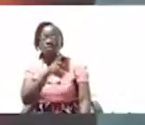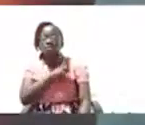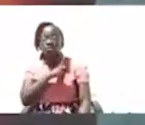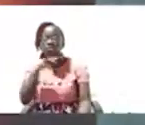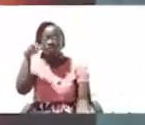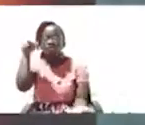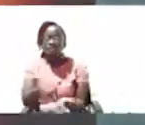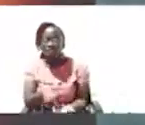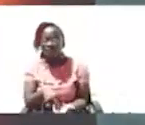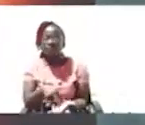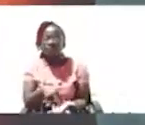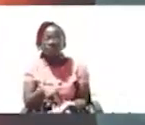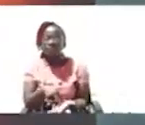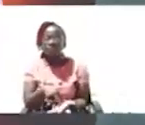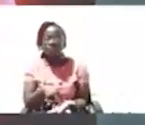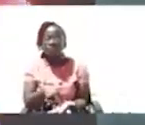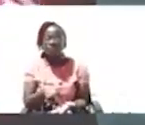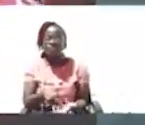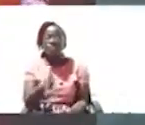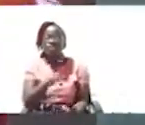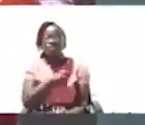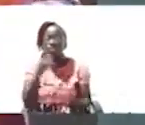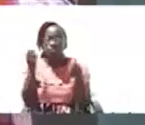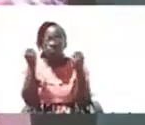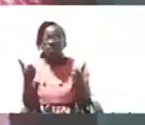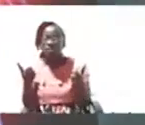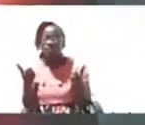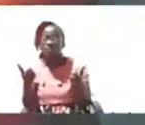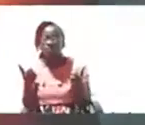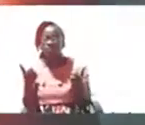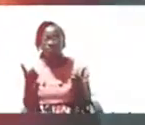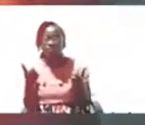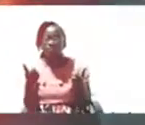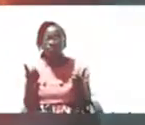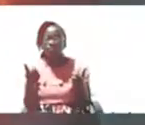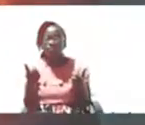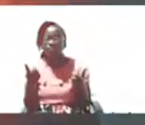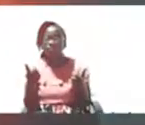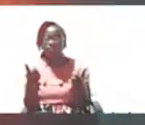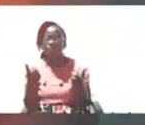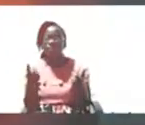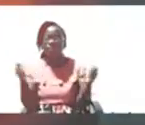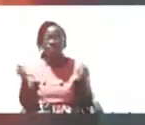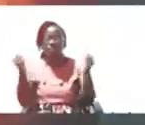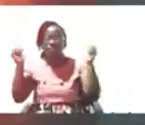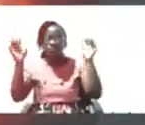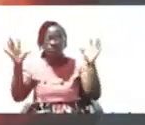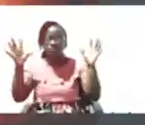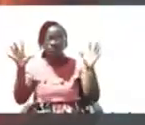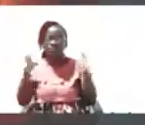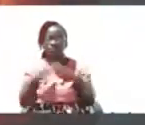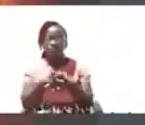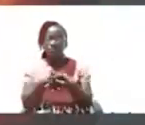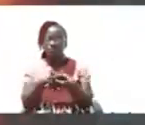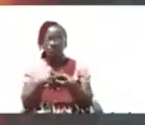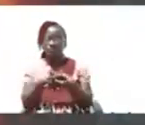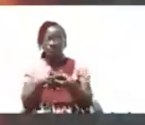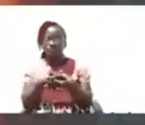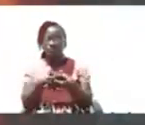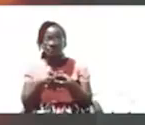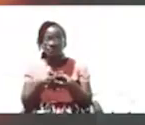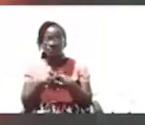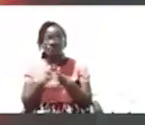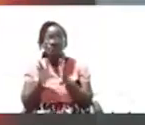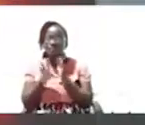Lazarus Fibra. Lazarus Fibra. Hallelujah. Amen. Now niyawa